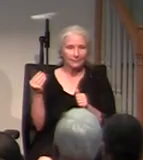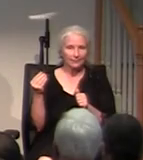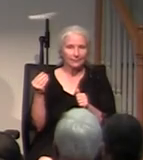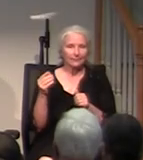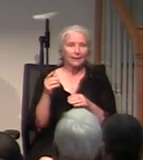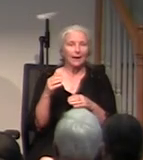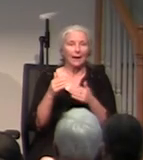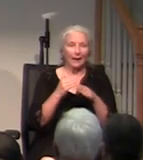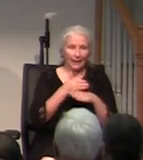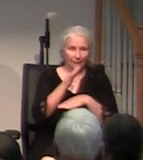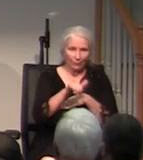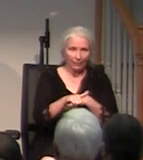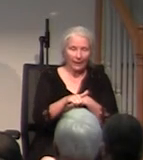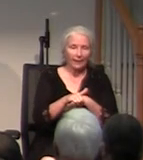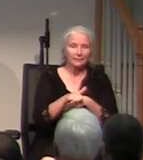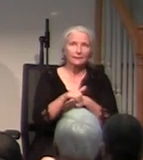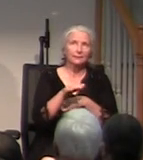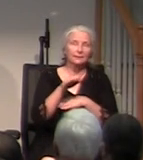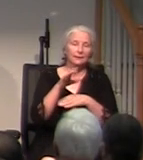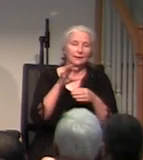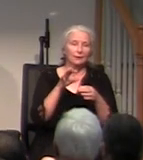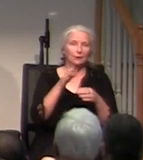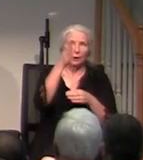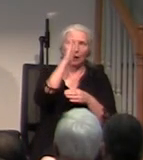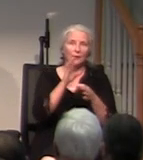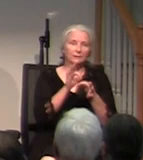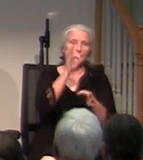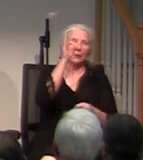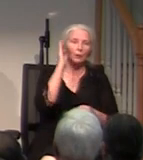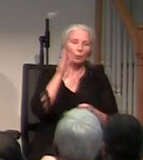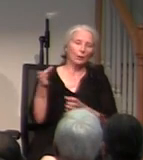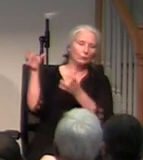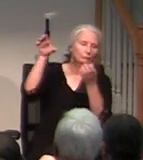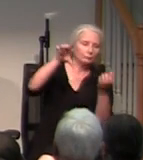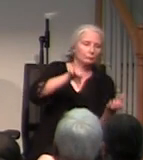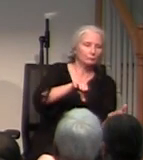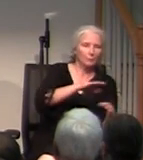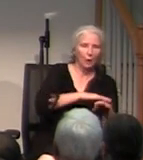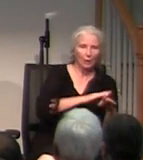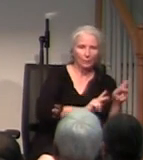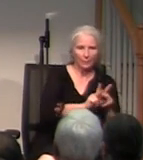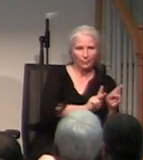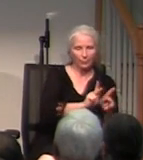latter rain. So this link of the 1888 message, the loud cry, and the latter rain.